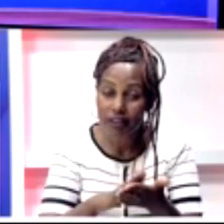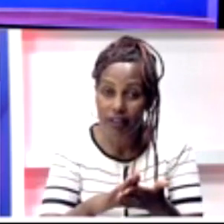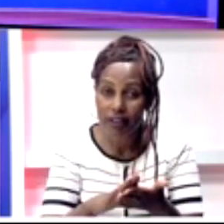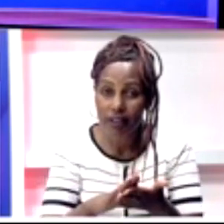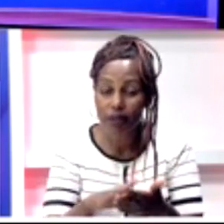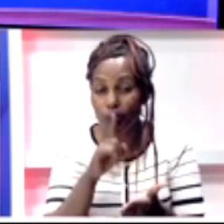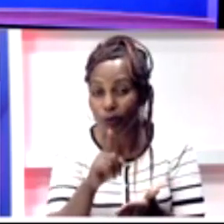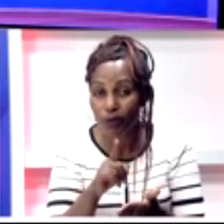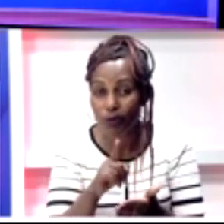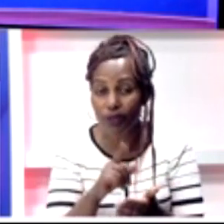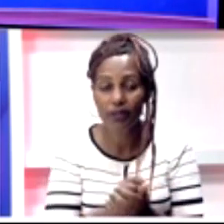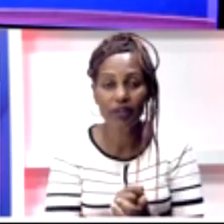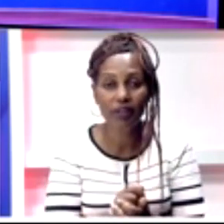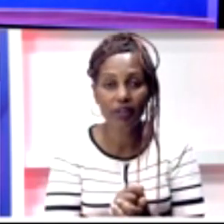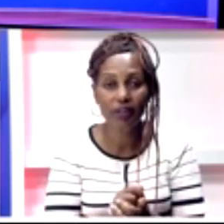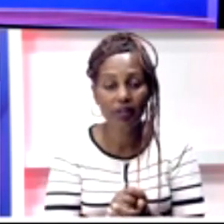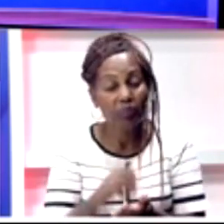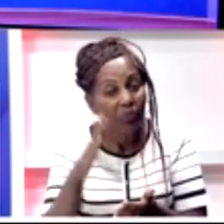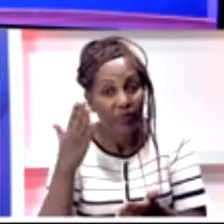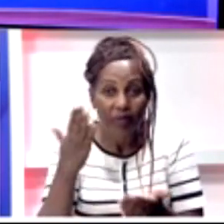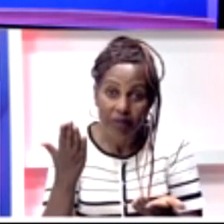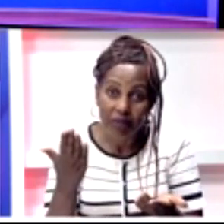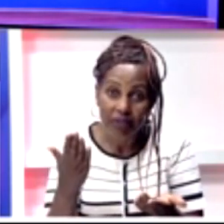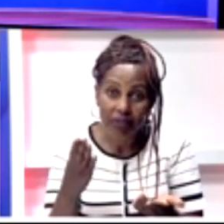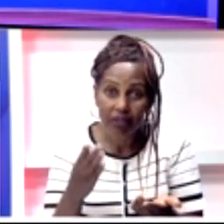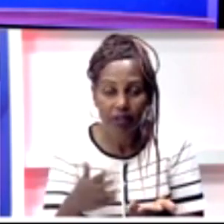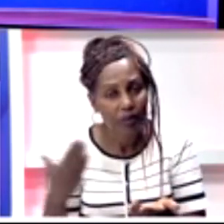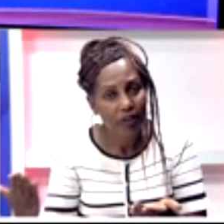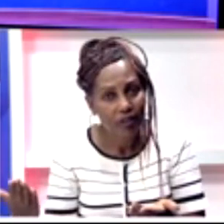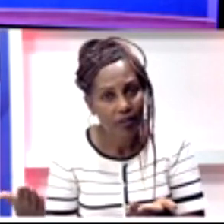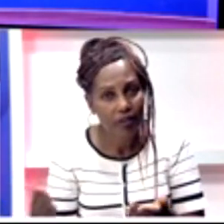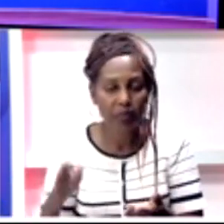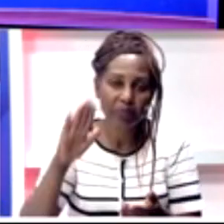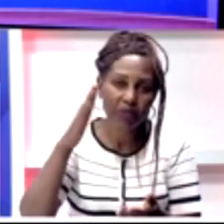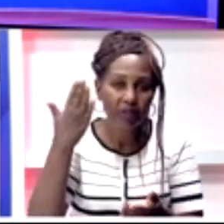true, or something doubtful, something uncertain?